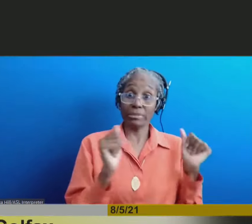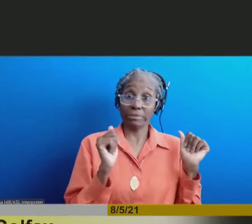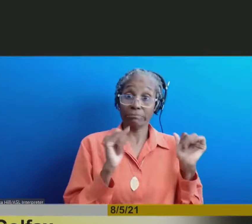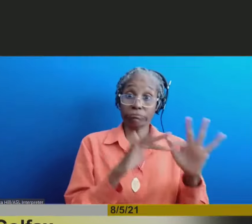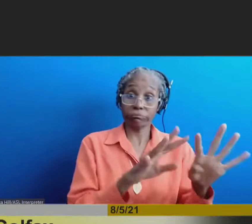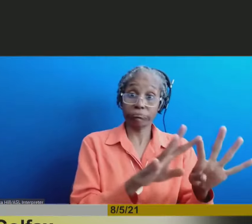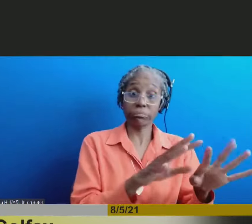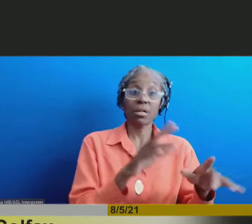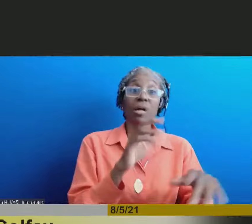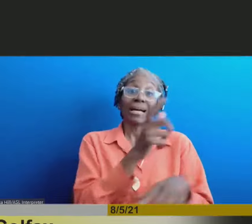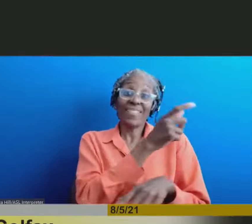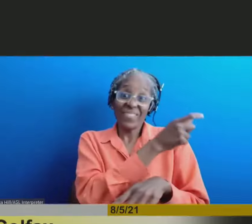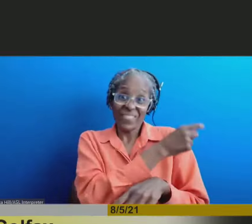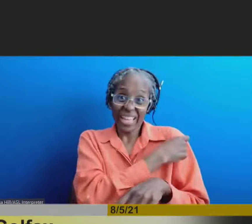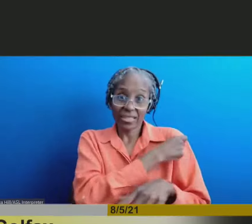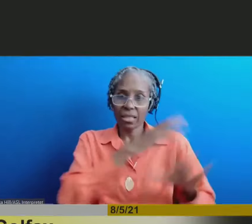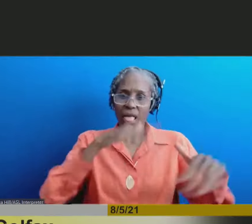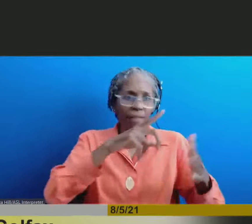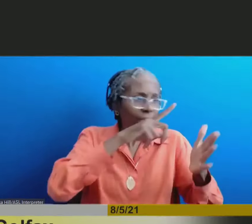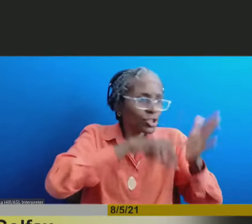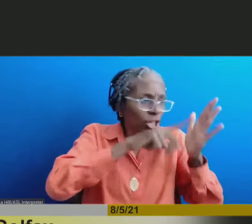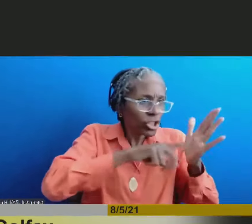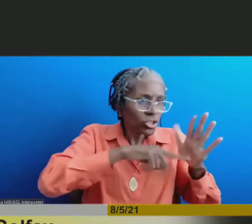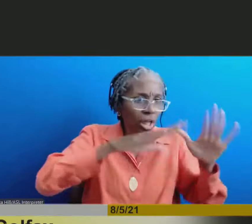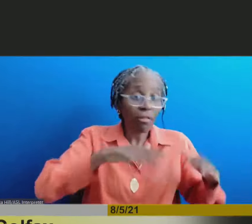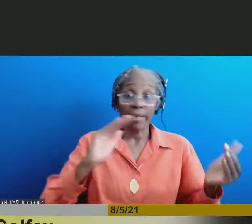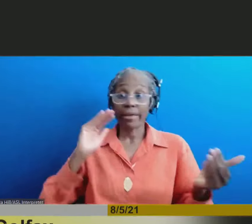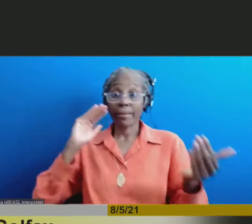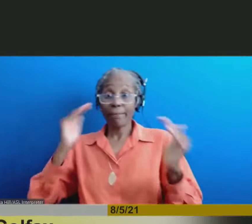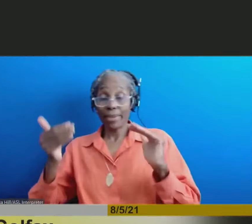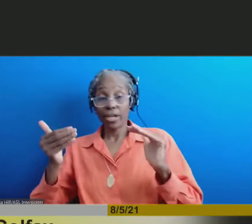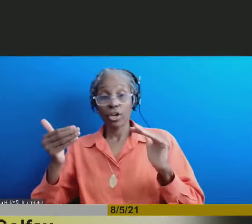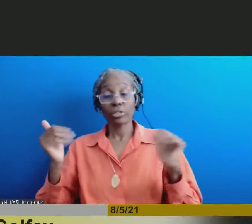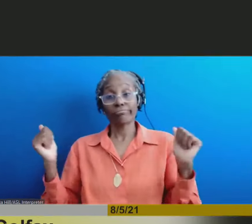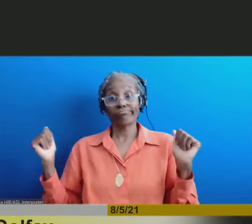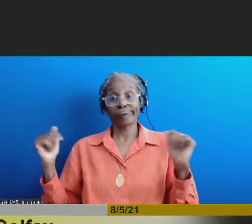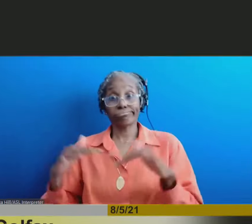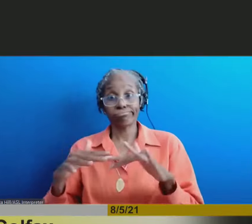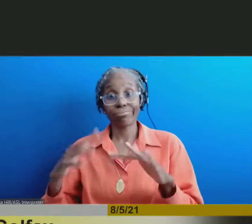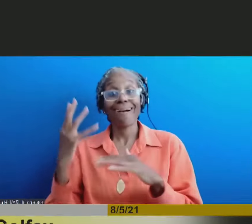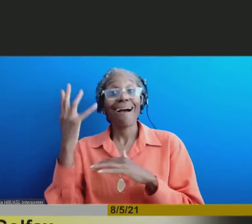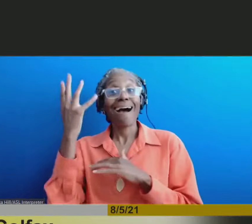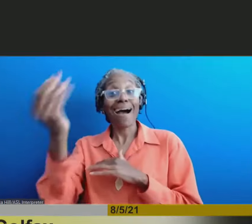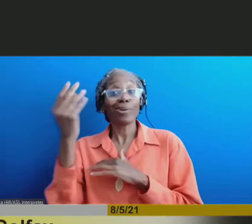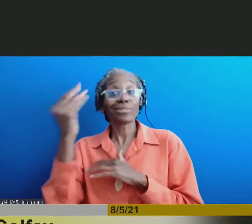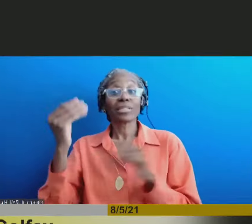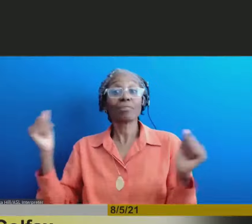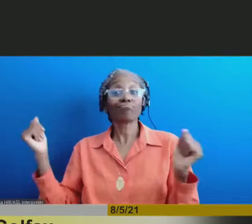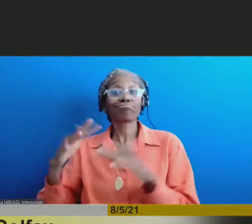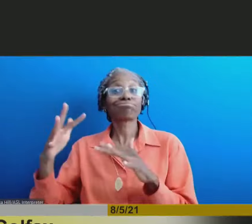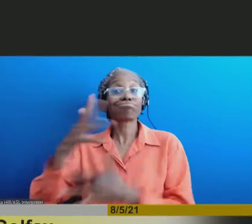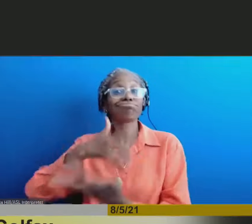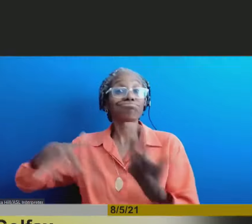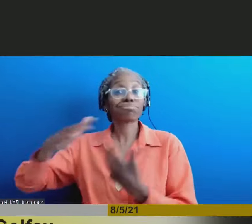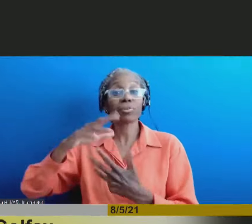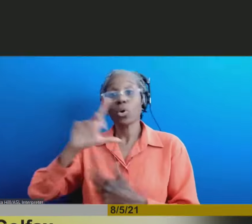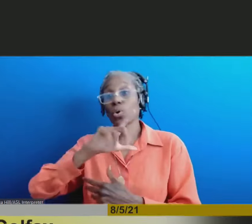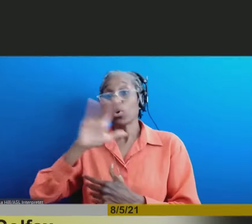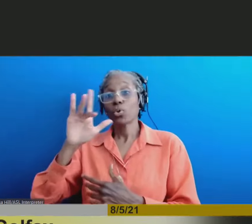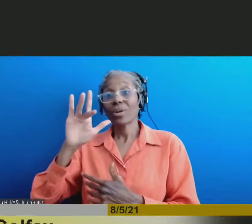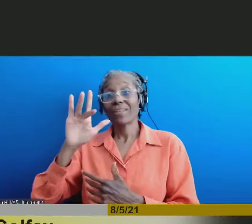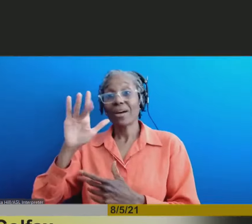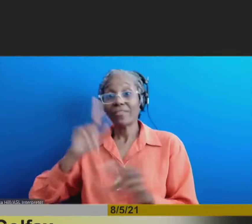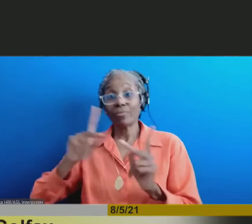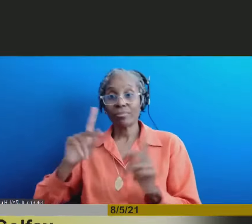whose vaccine status hasn't been checked versus an outdoor gathering of 25 people